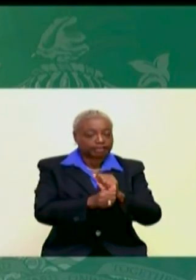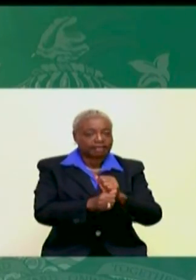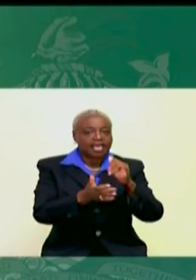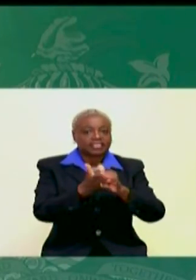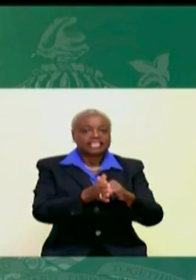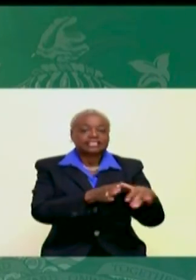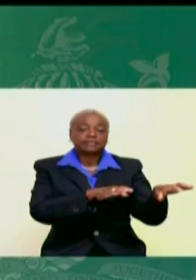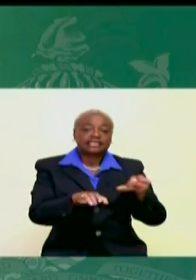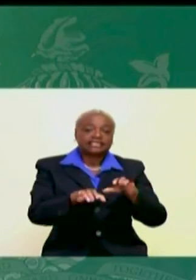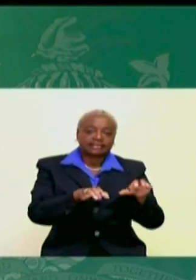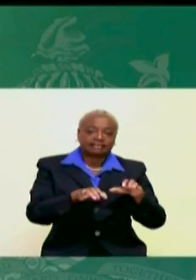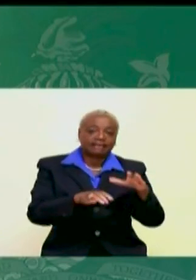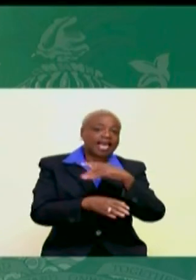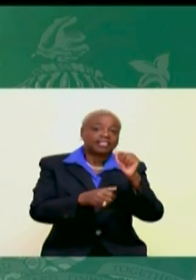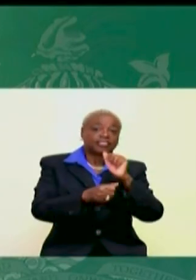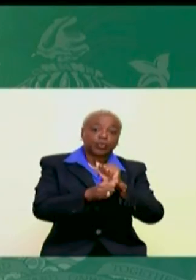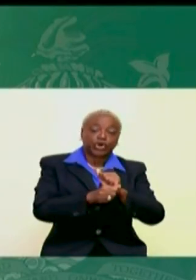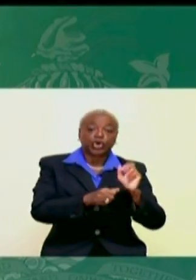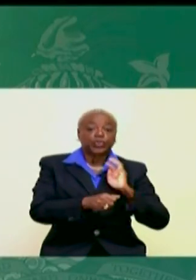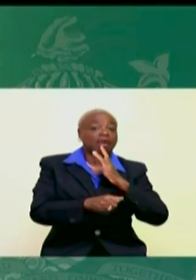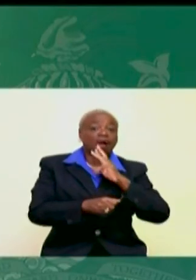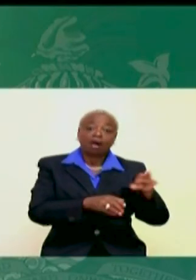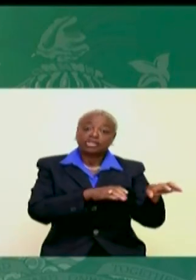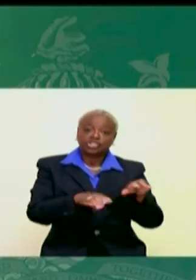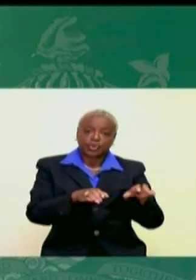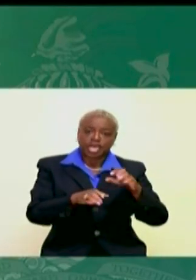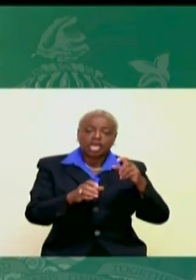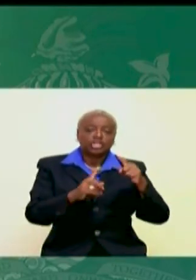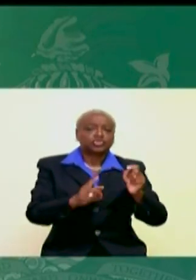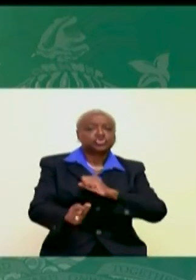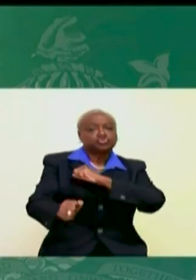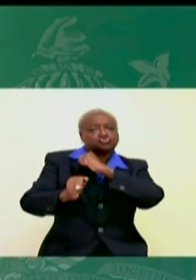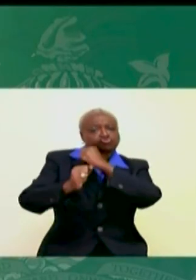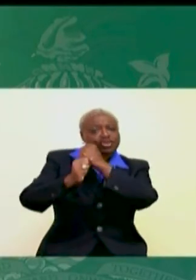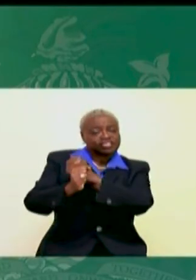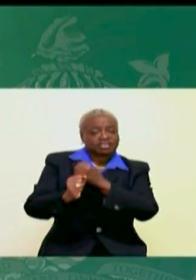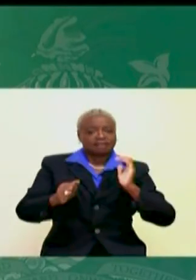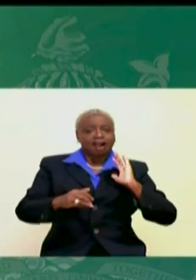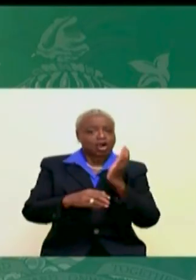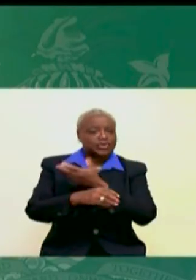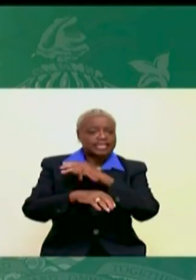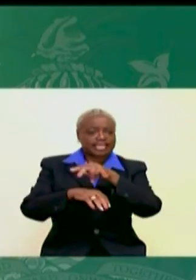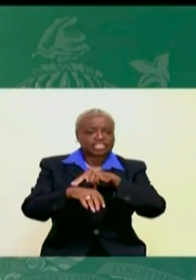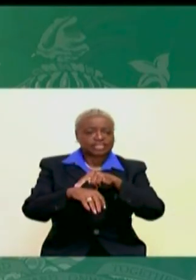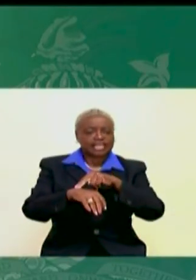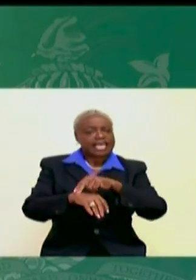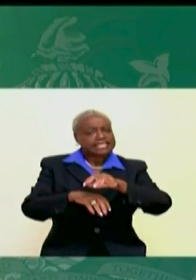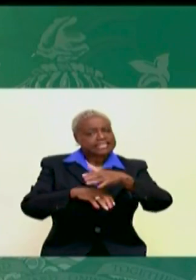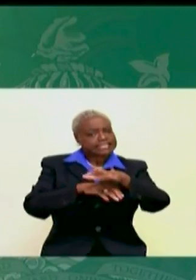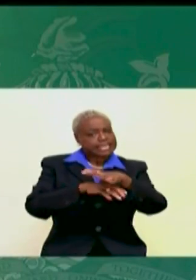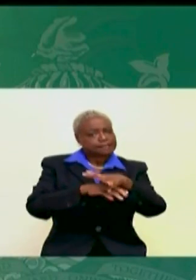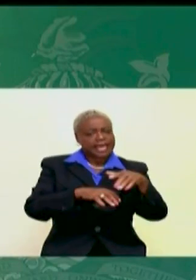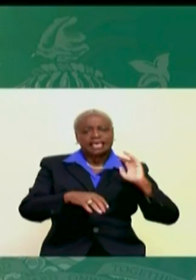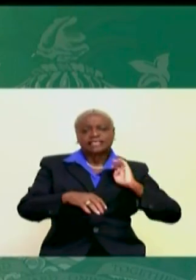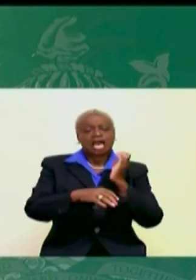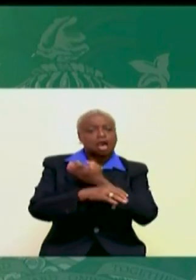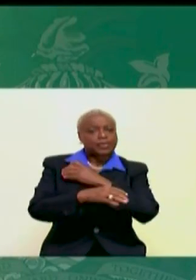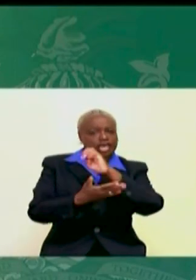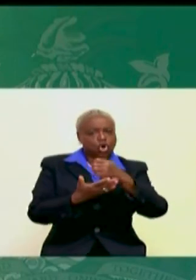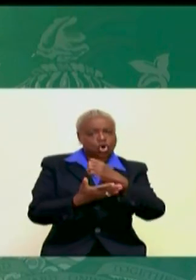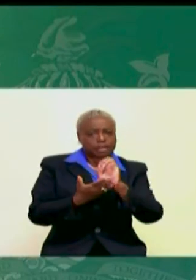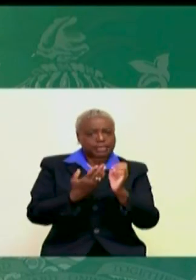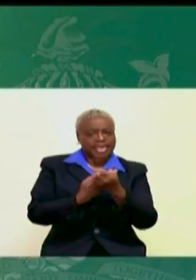done and the work we are doing to strengthen our nation, stabilize our economy,